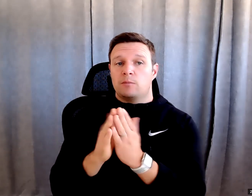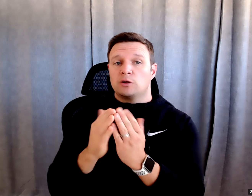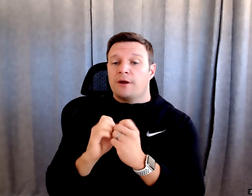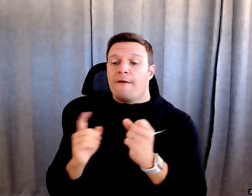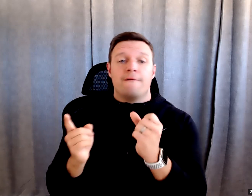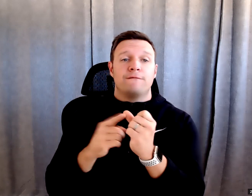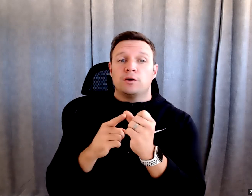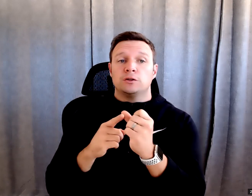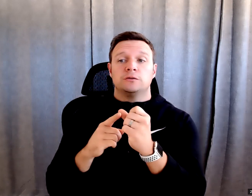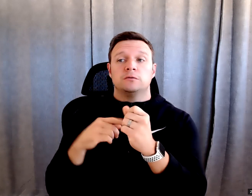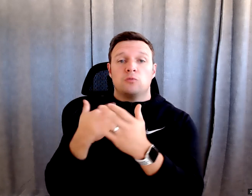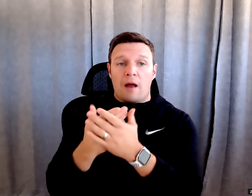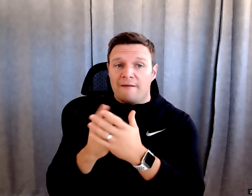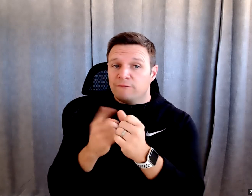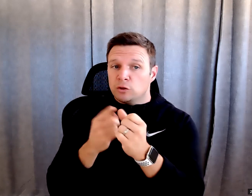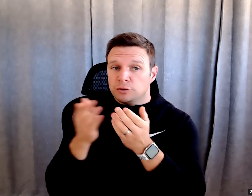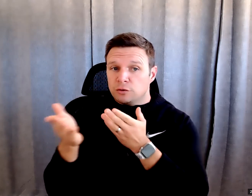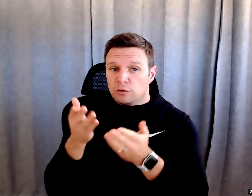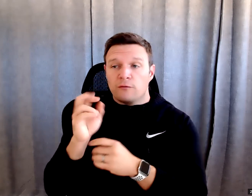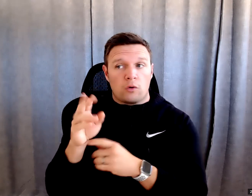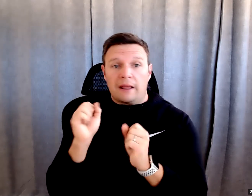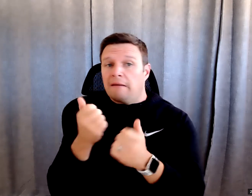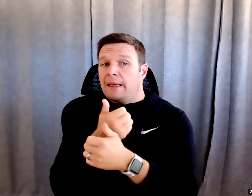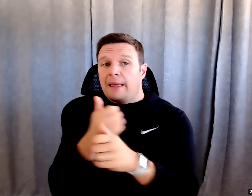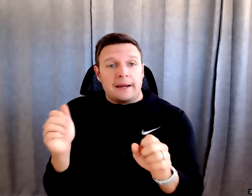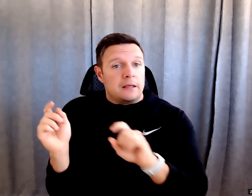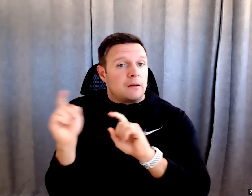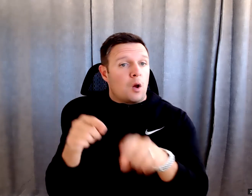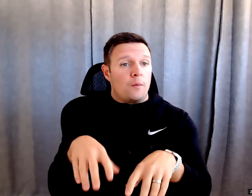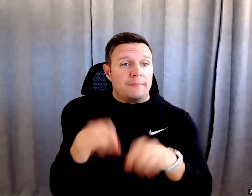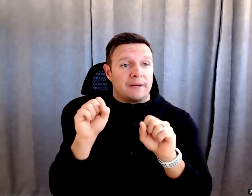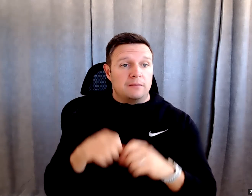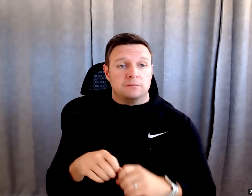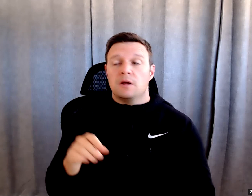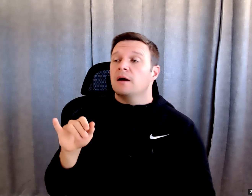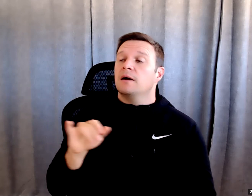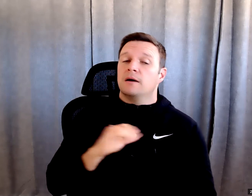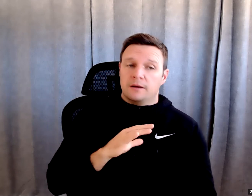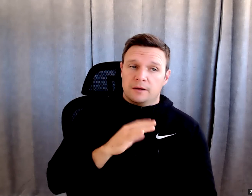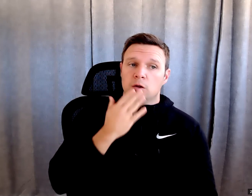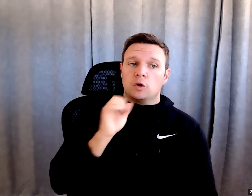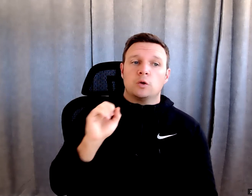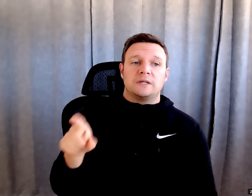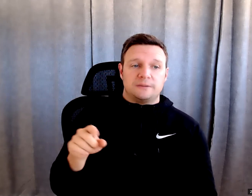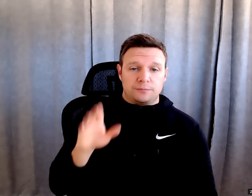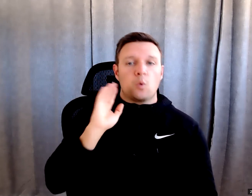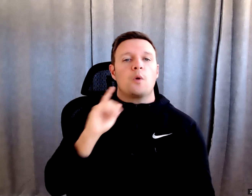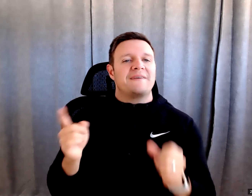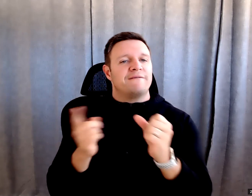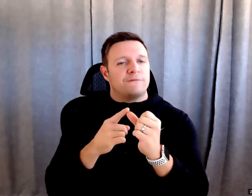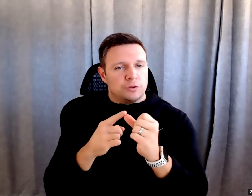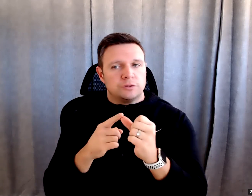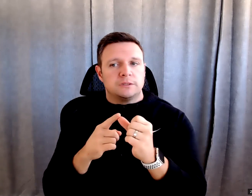can anyone get them? Yeah, so that's another really good question. They will be first come, first serve